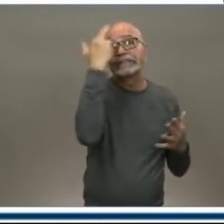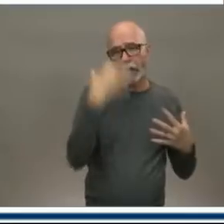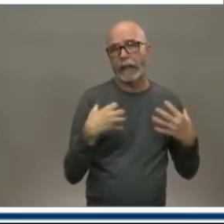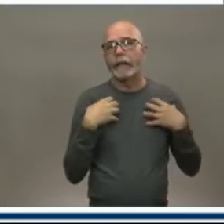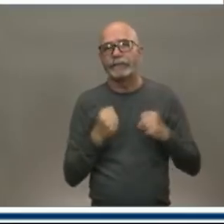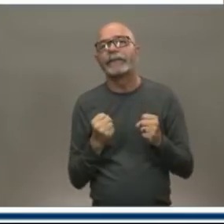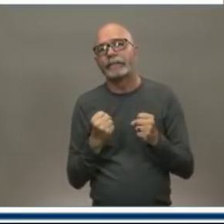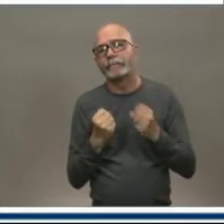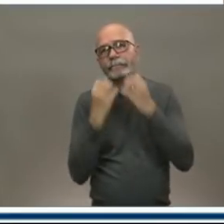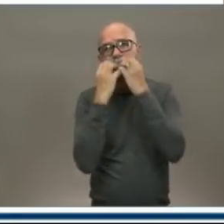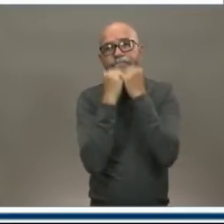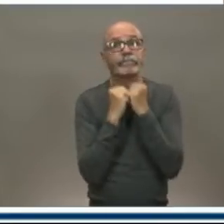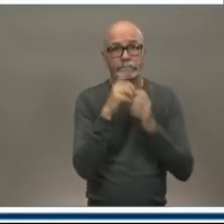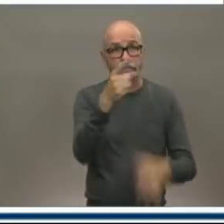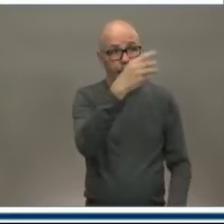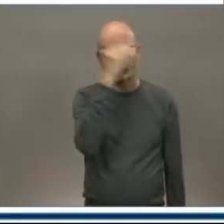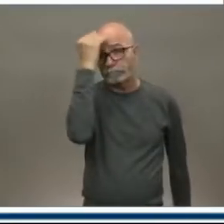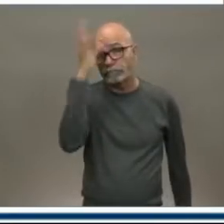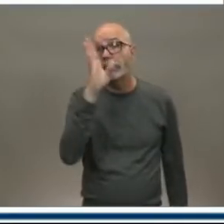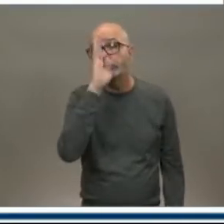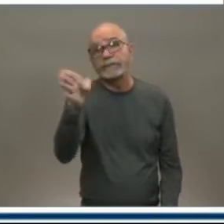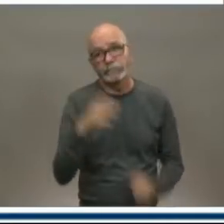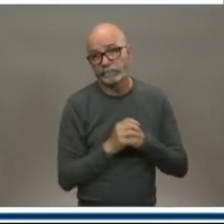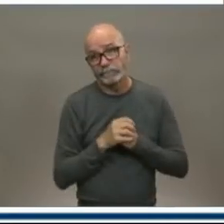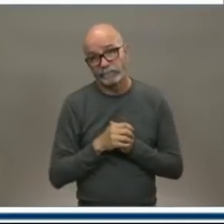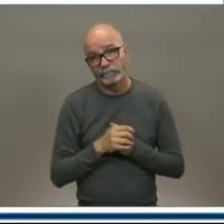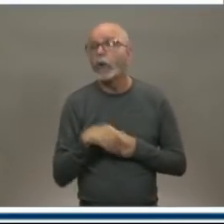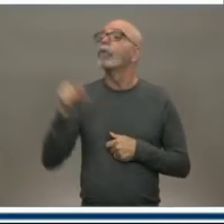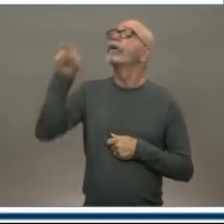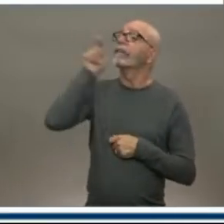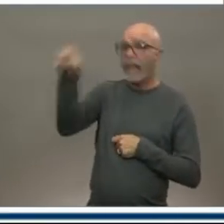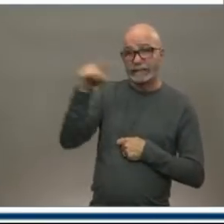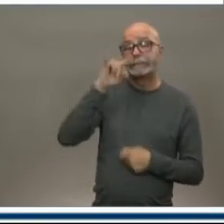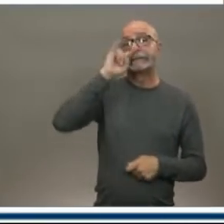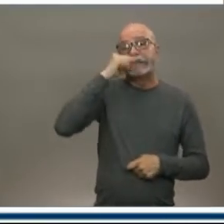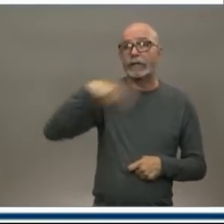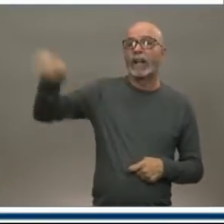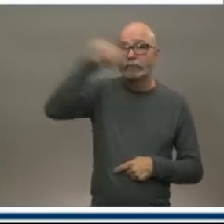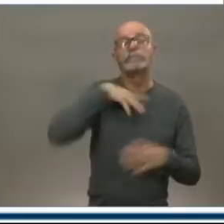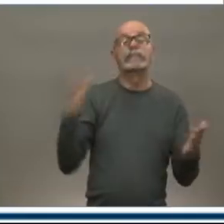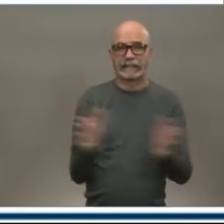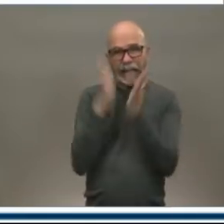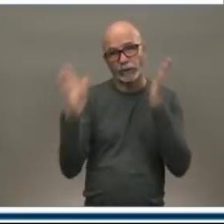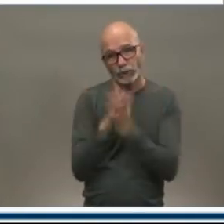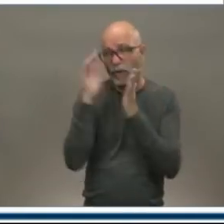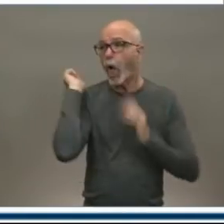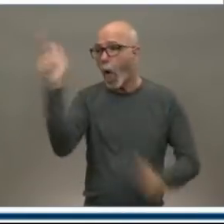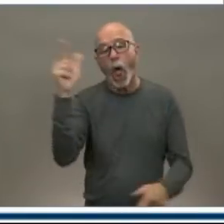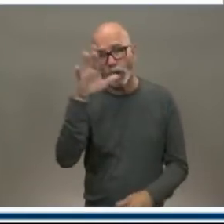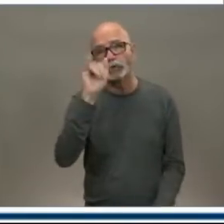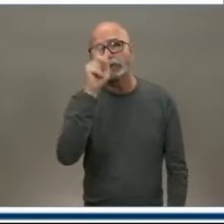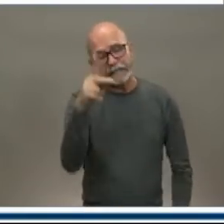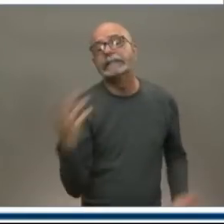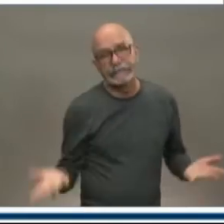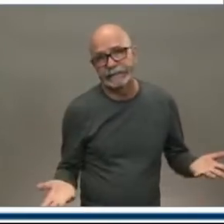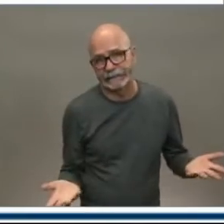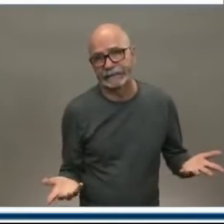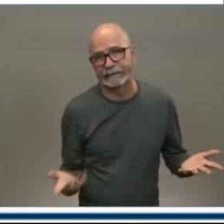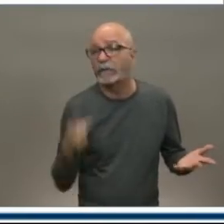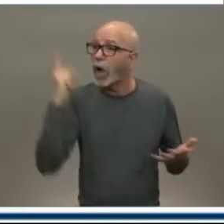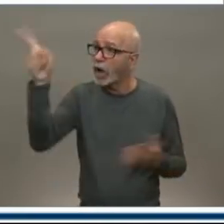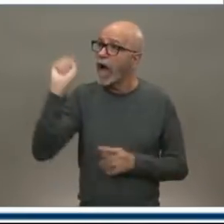blunt. They're putting all of us at risk. So stop being selfish. Follow the rules. They're there for a